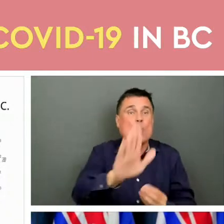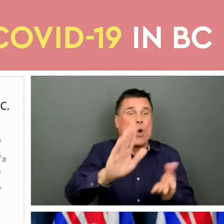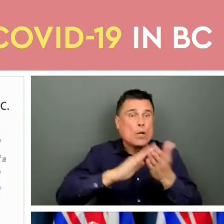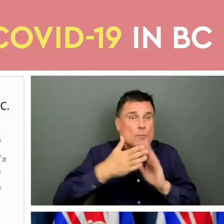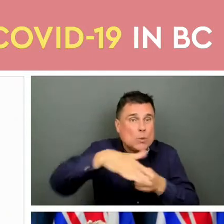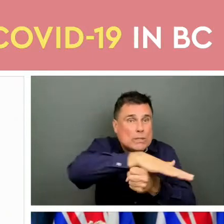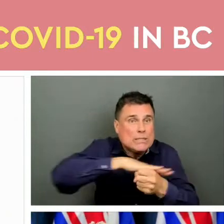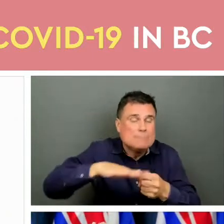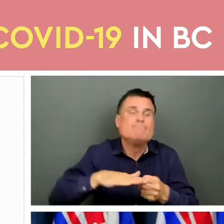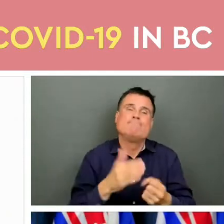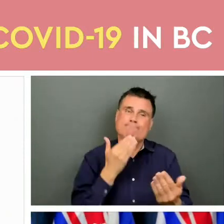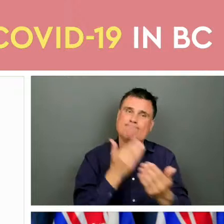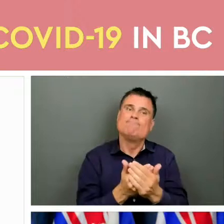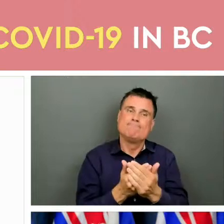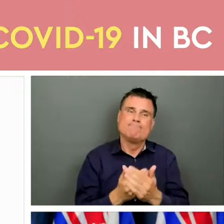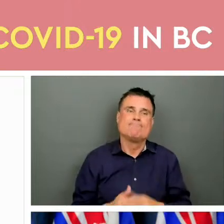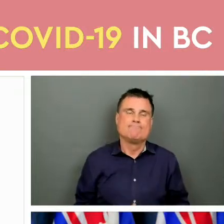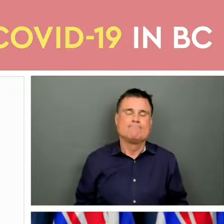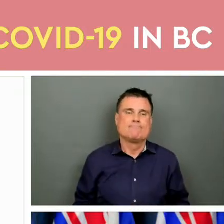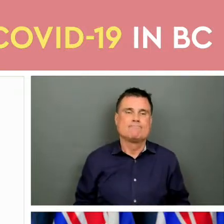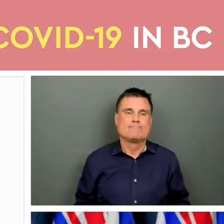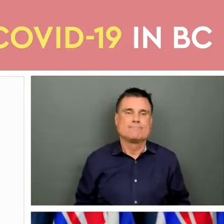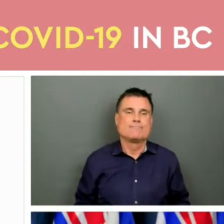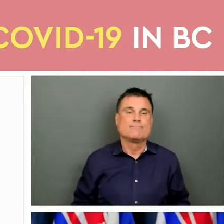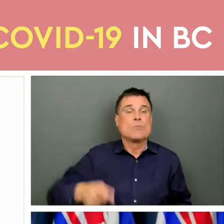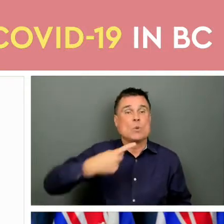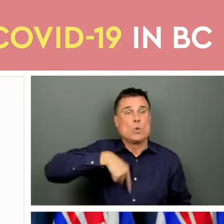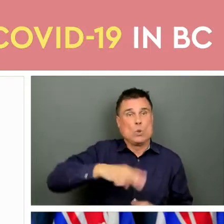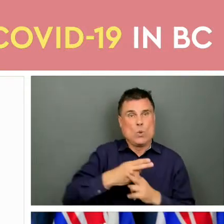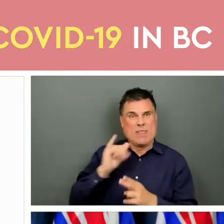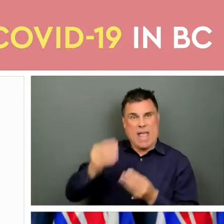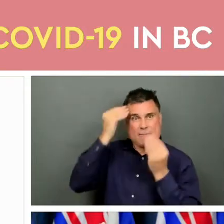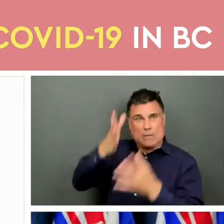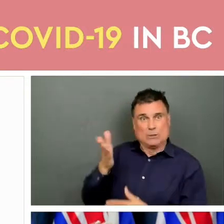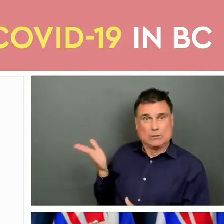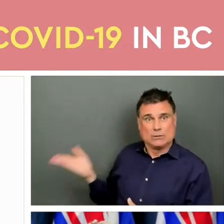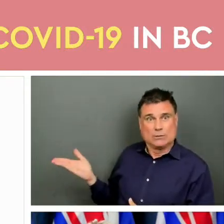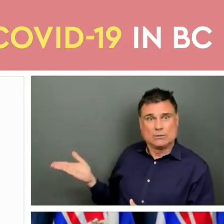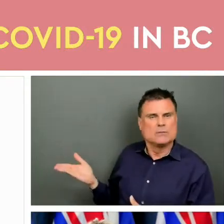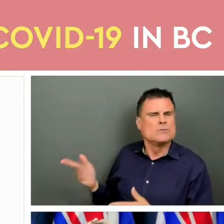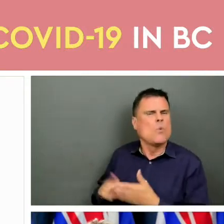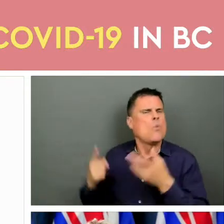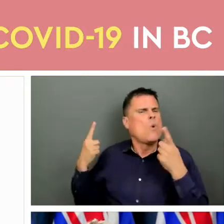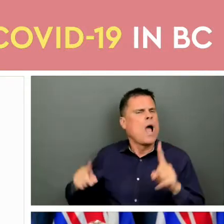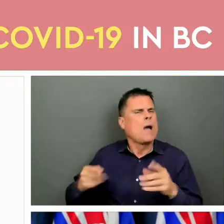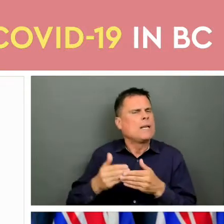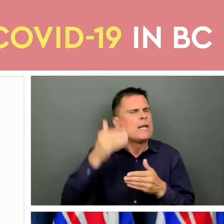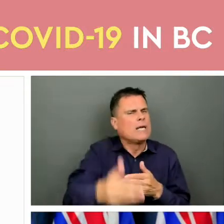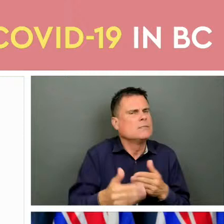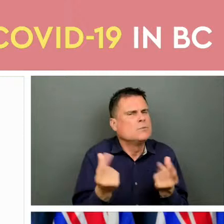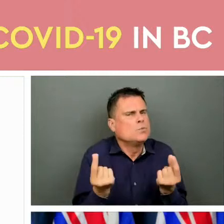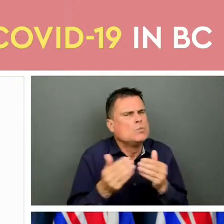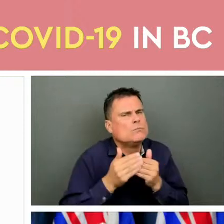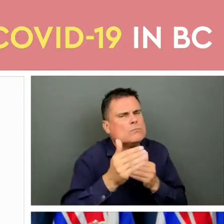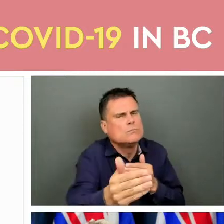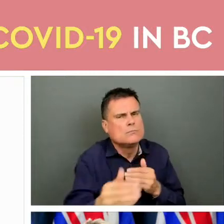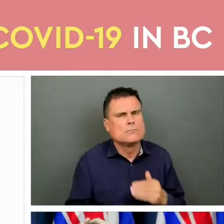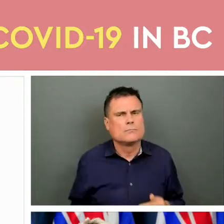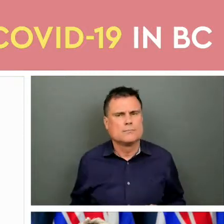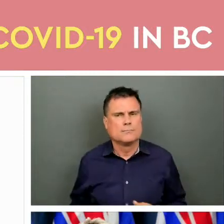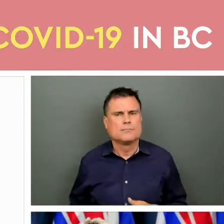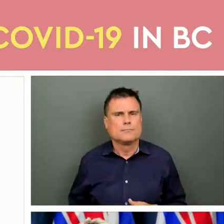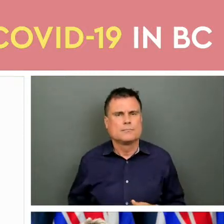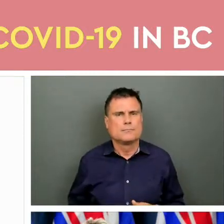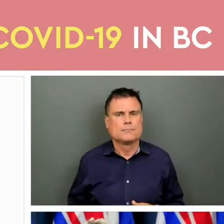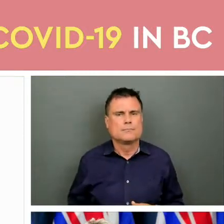use that information to help us understand what could happen next. And so this is the dynamic compartmental modeling